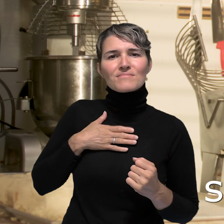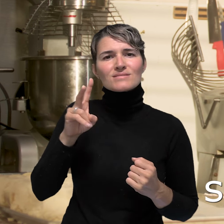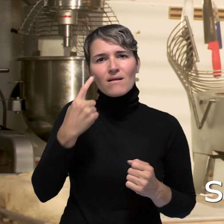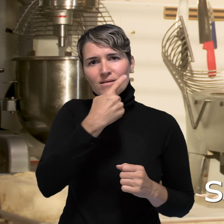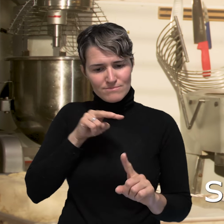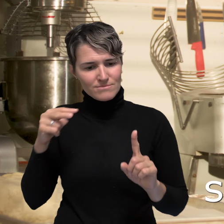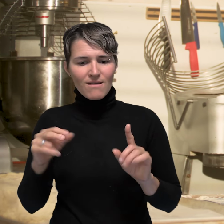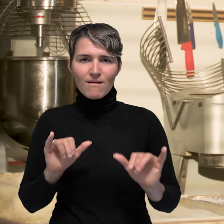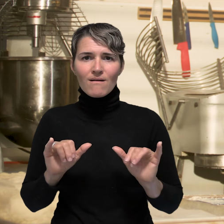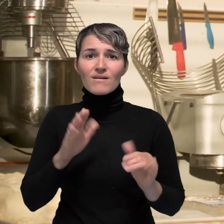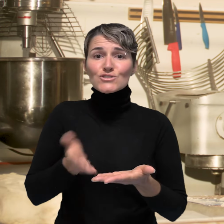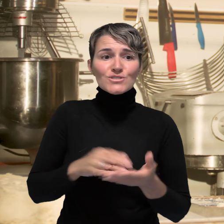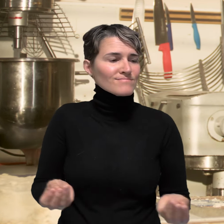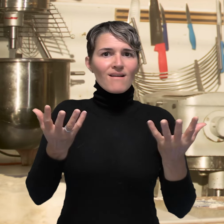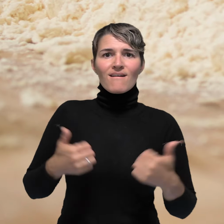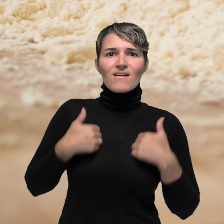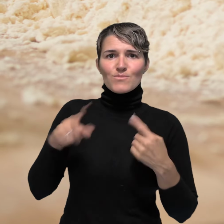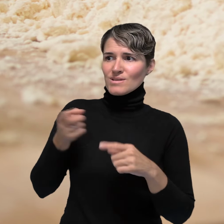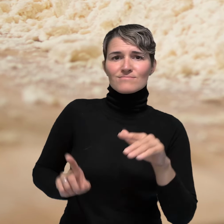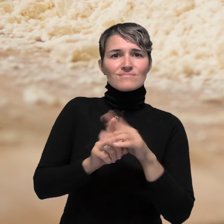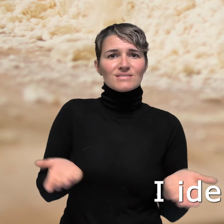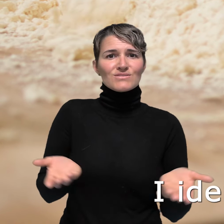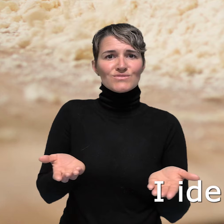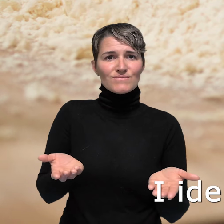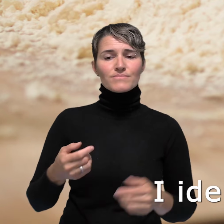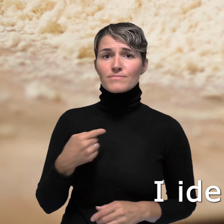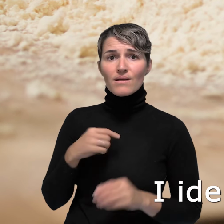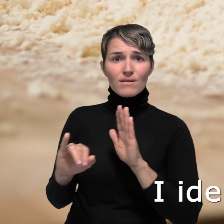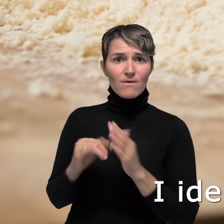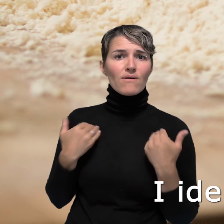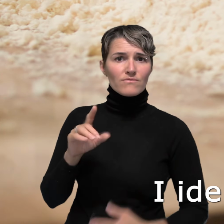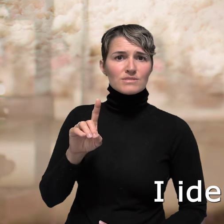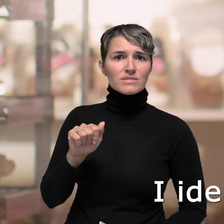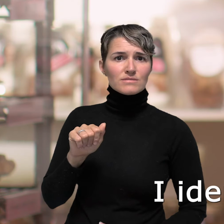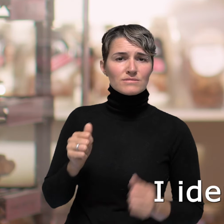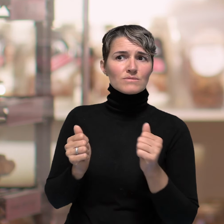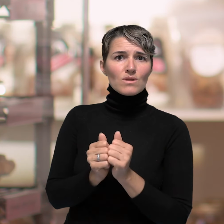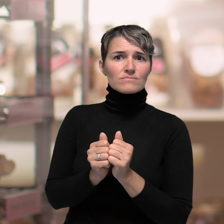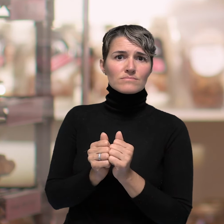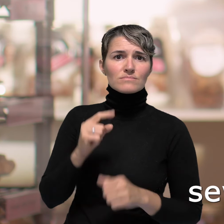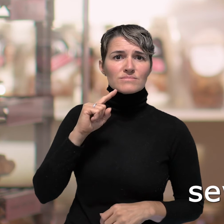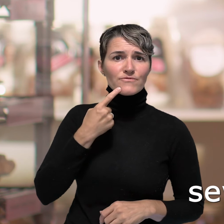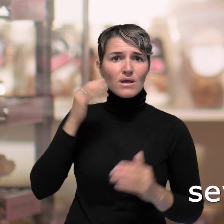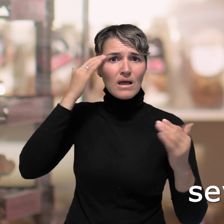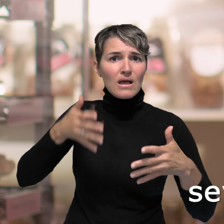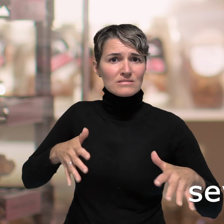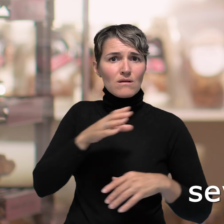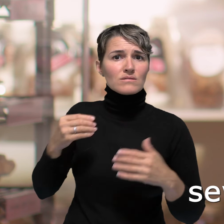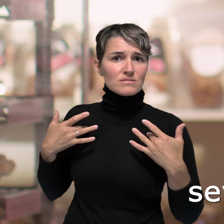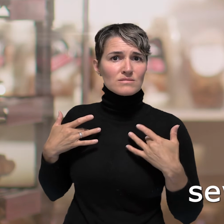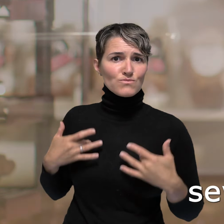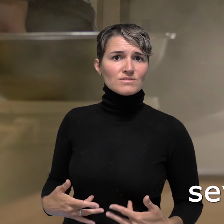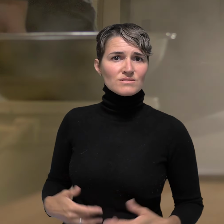my second set of eyes. The kitchen comes to life when she's here. I identify as having a disability with severe